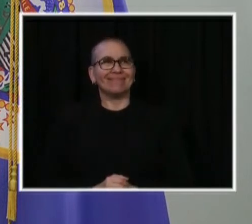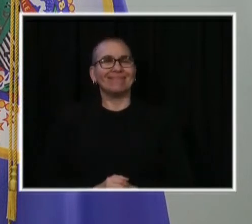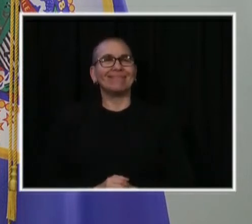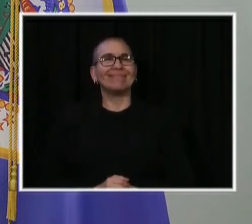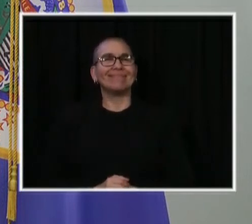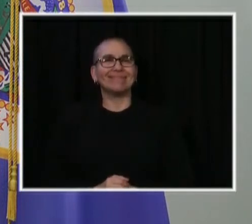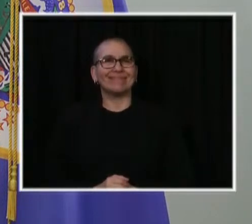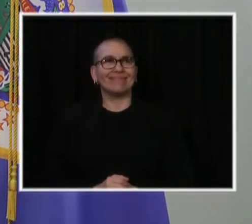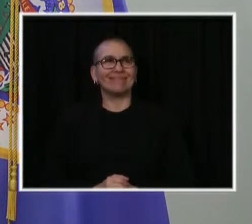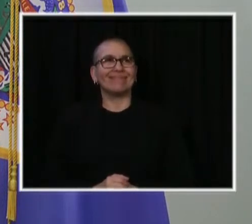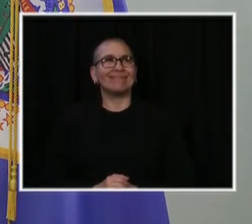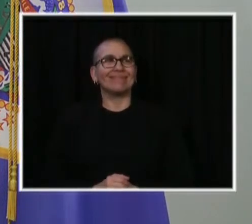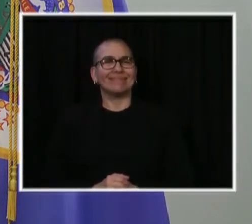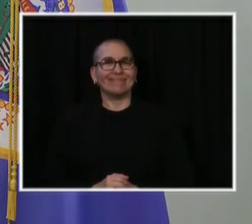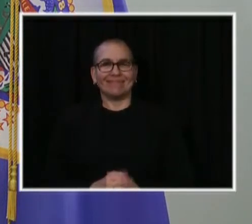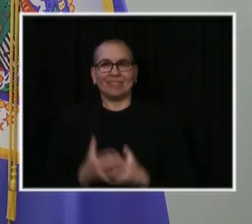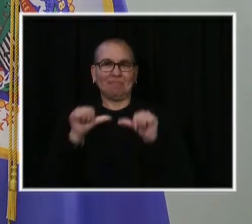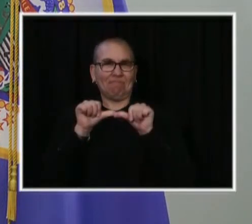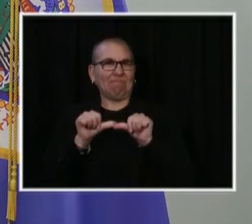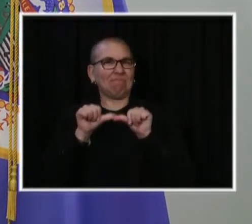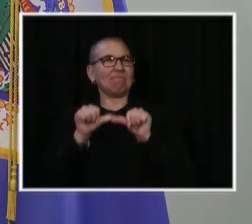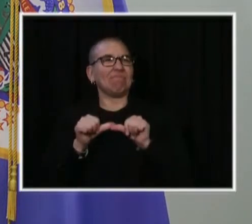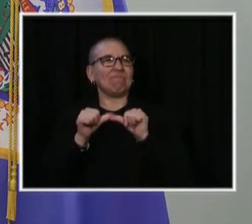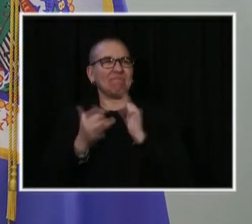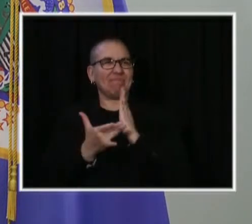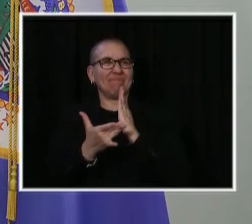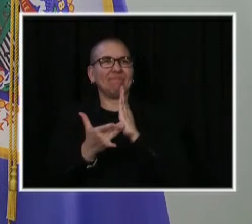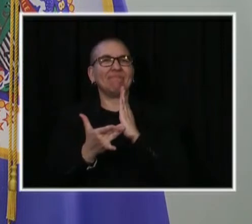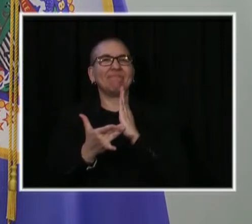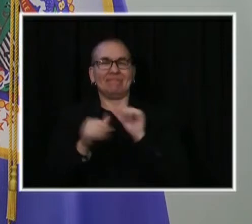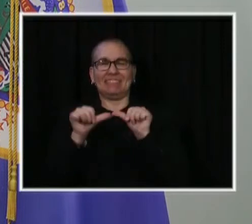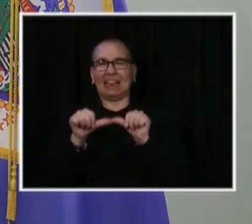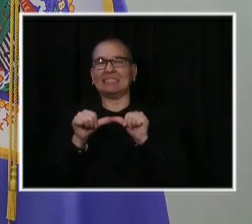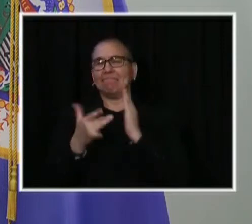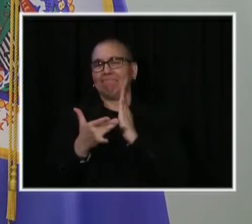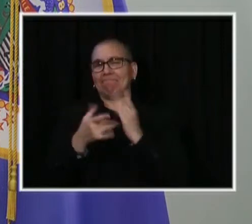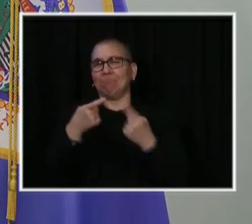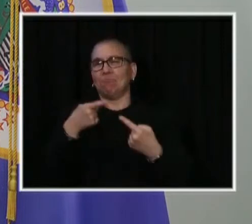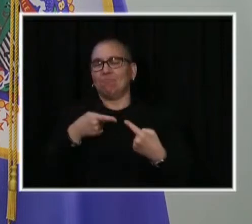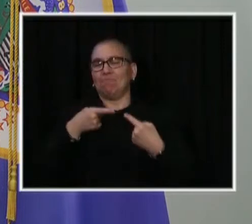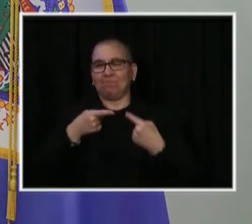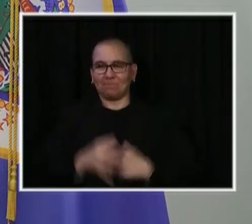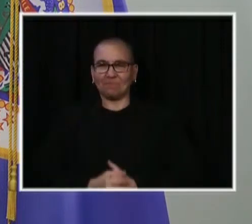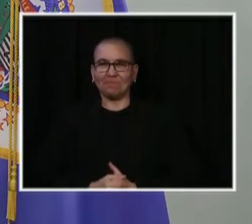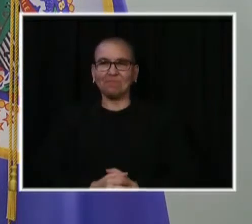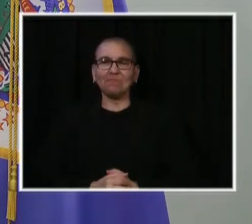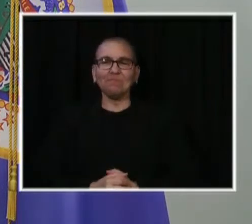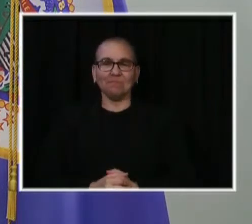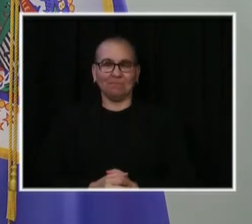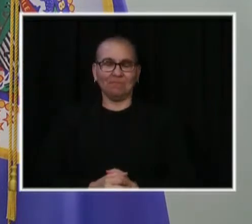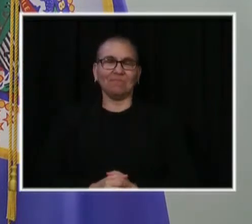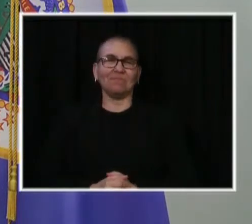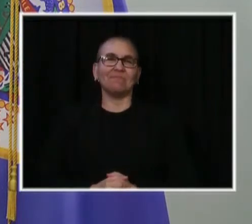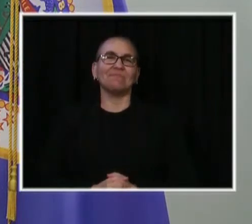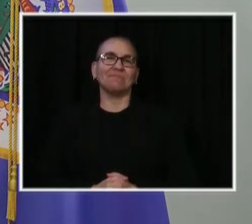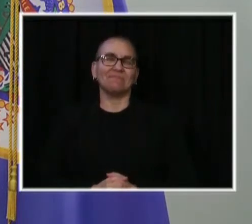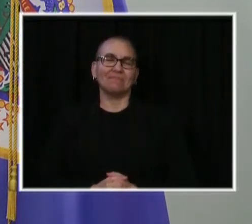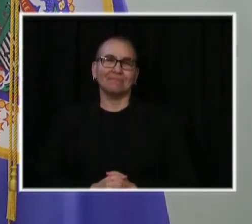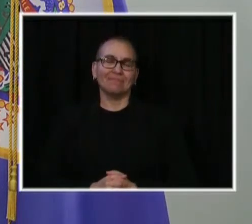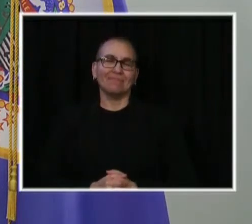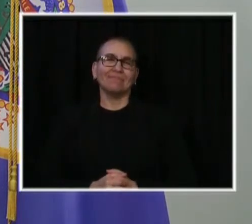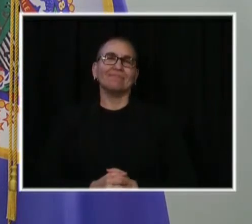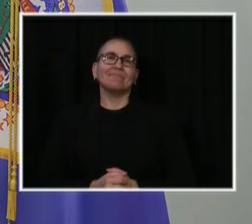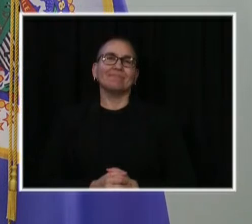our economy. The more Minnesotans who are vaccinated, the stronger our collective consumer confidence is, the more people that want to get out and take jobs where